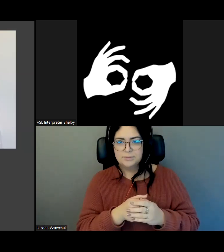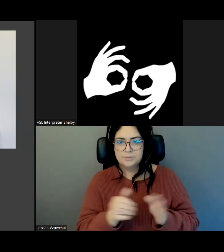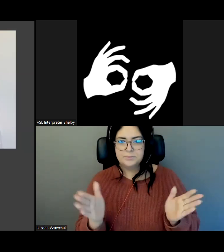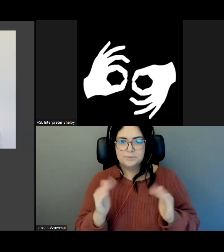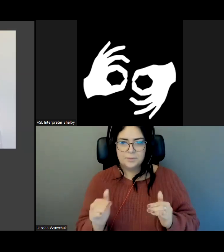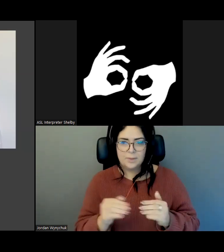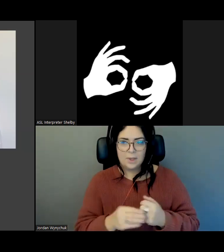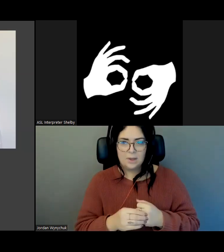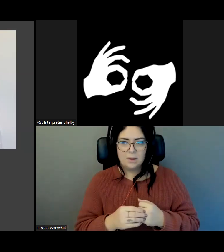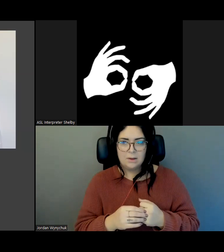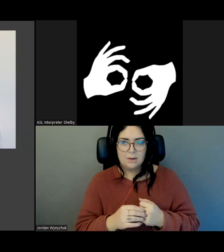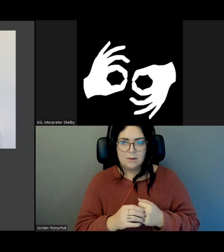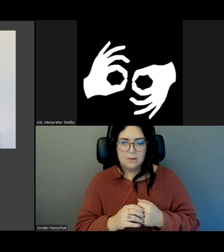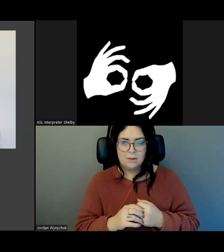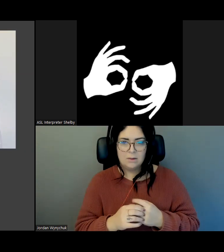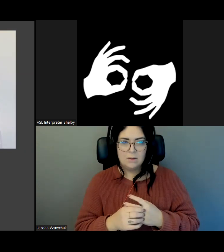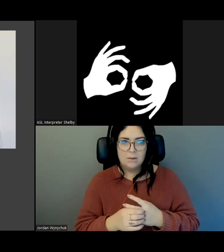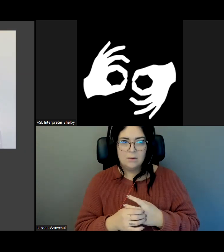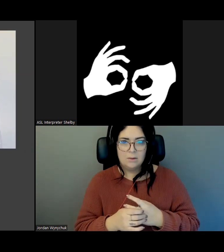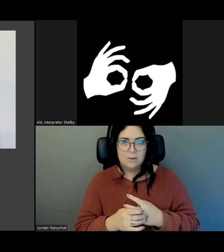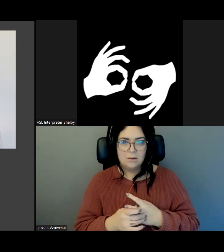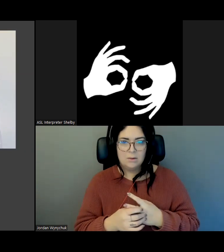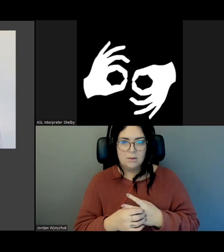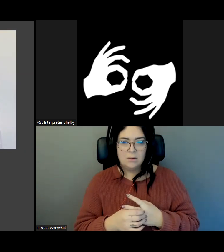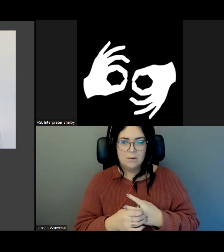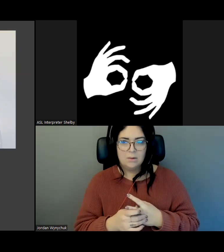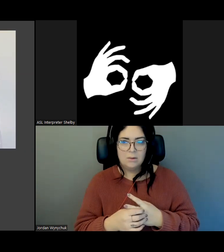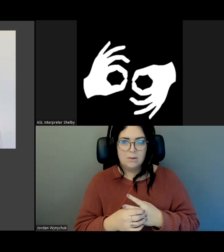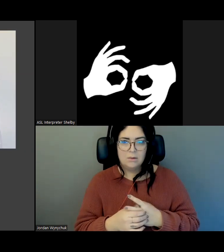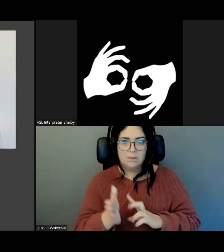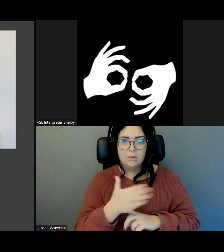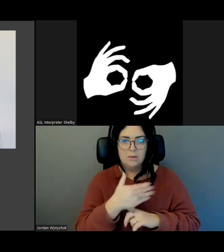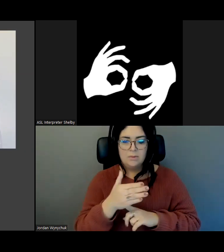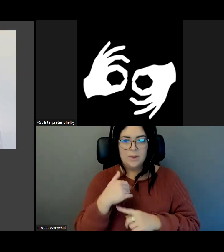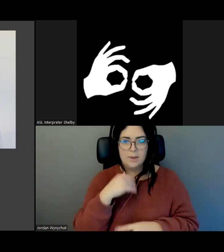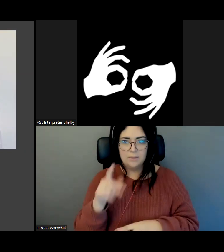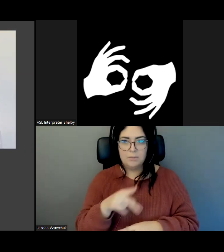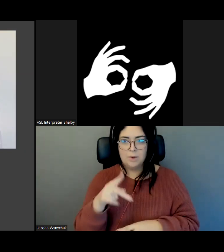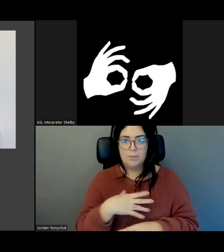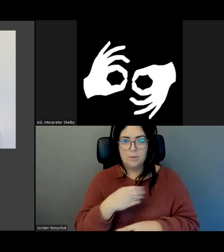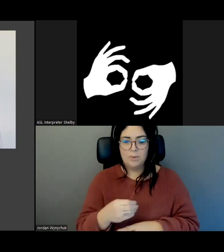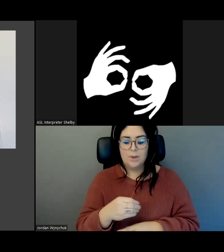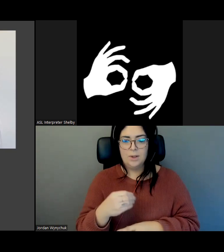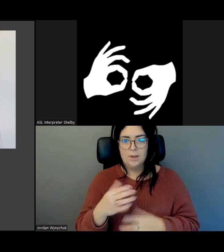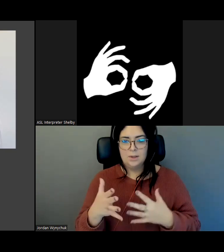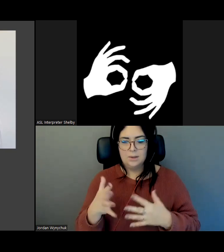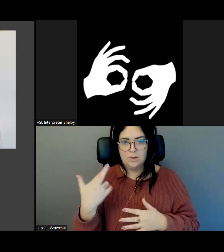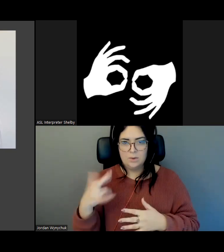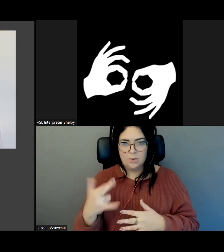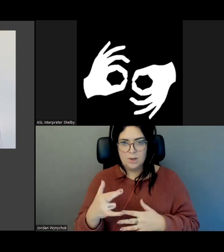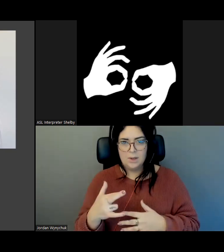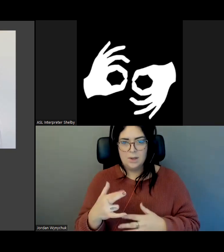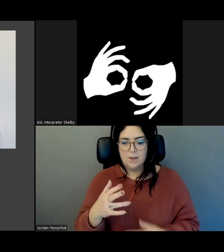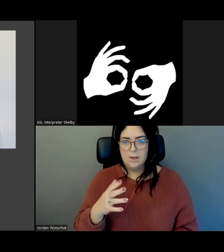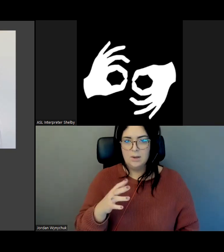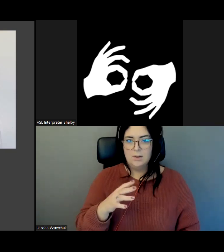then the flag with the purple, white, gray, and black is asexual, so